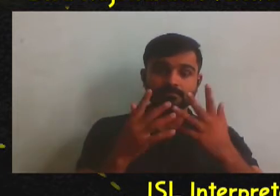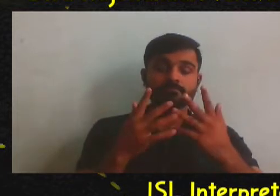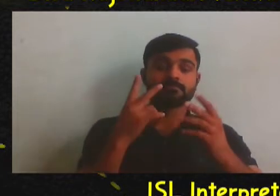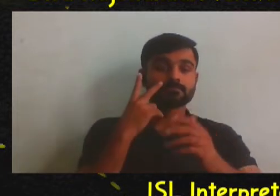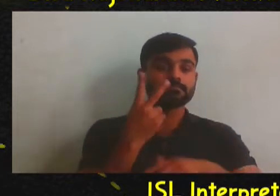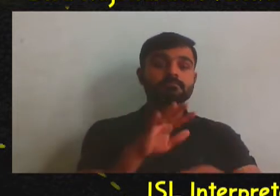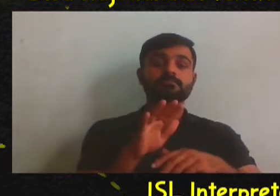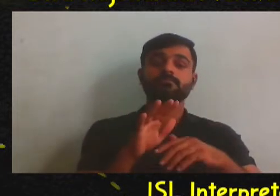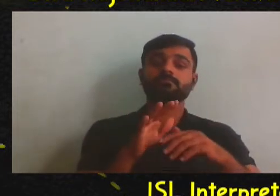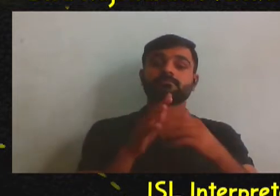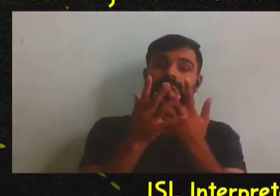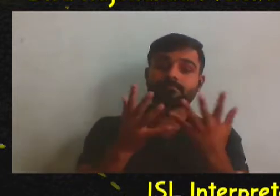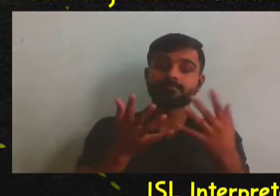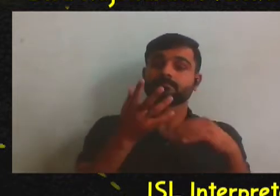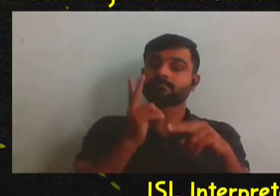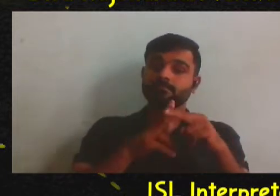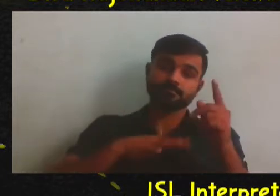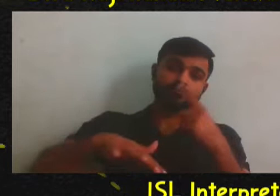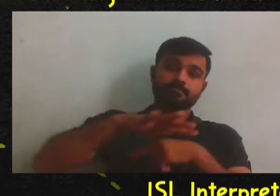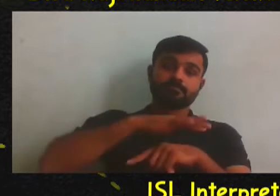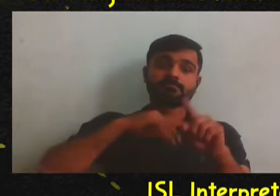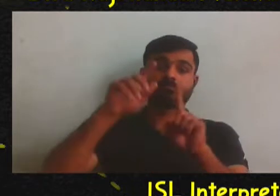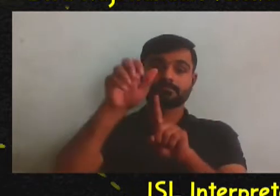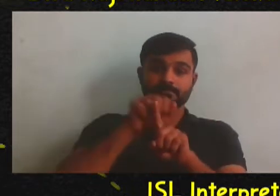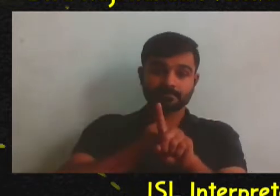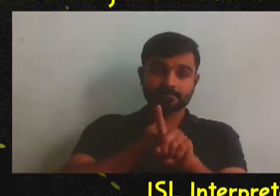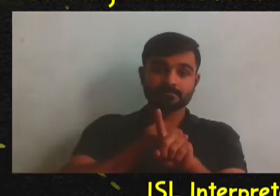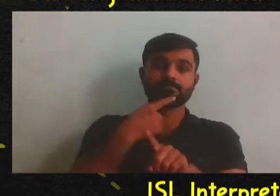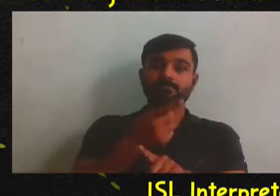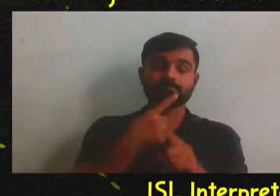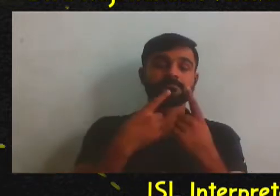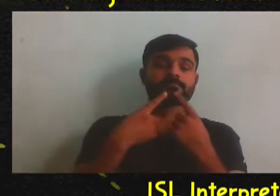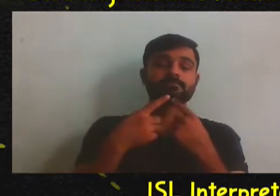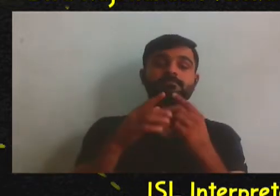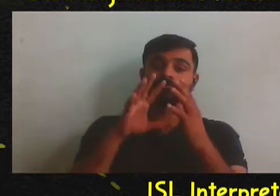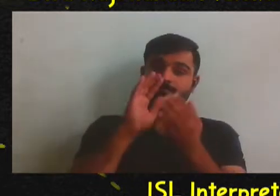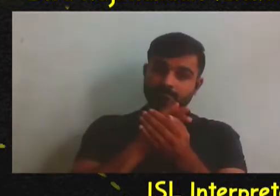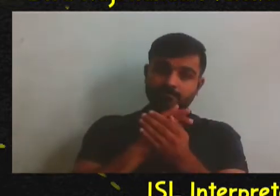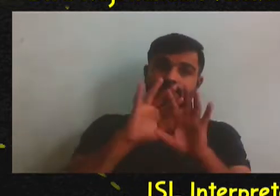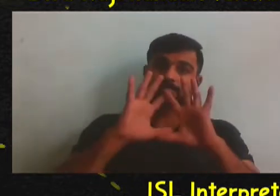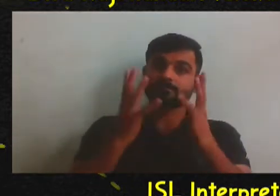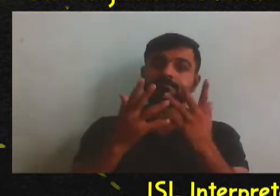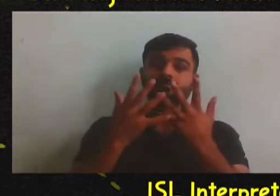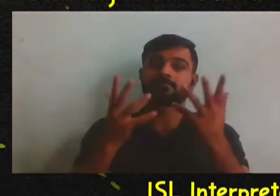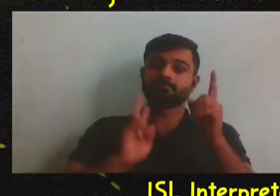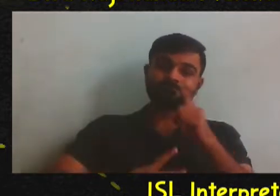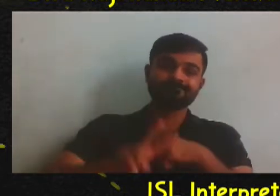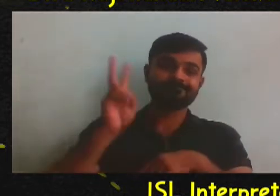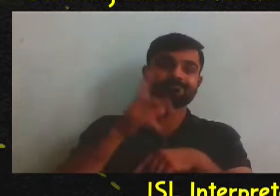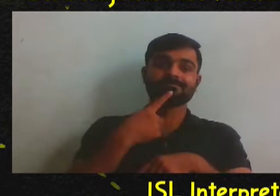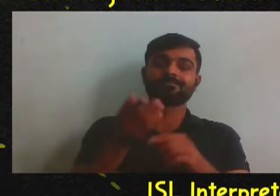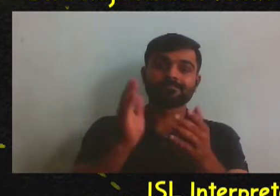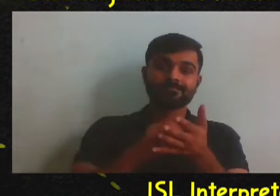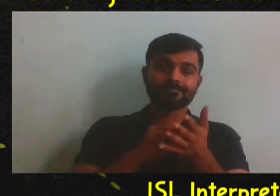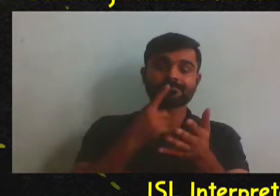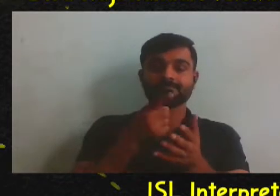at searches in particular around condoms, these are some of the top searches that came up, and the bigger the word, the higher the volume. So again, this